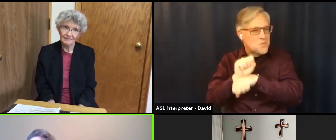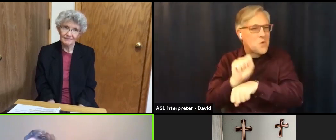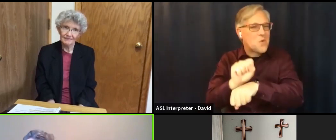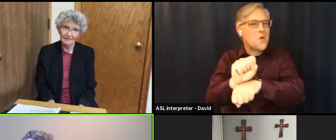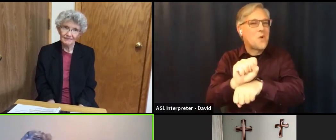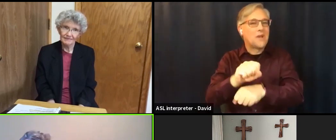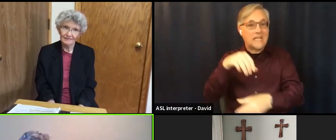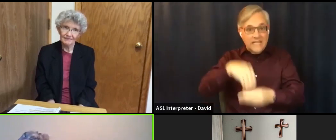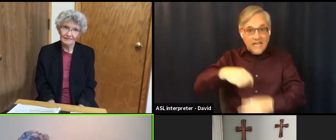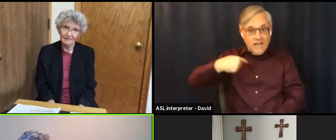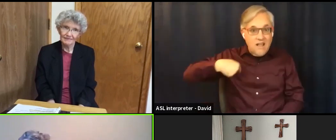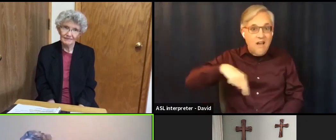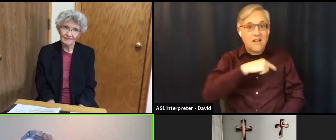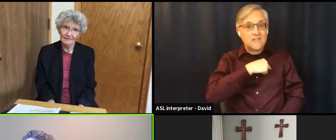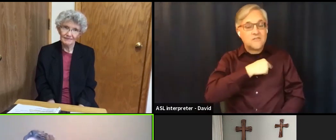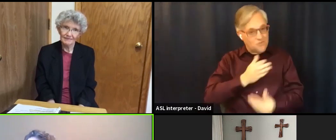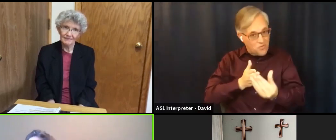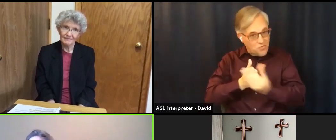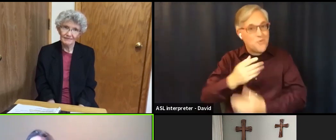us.